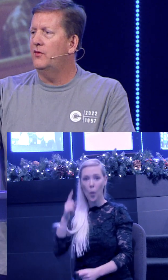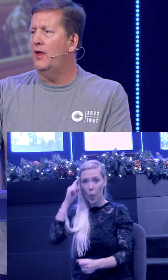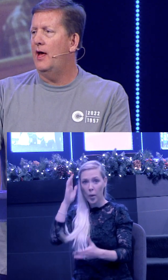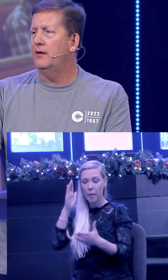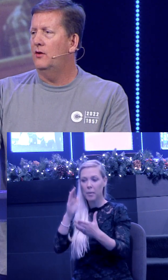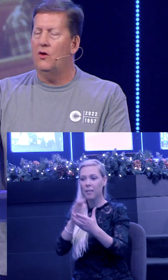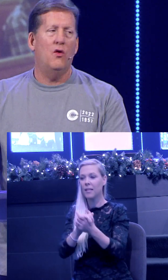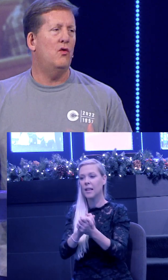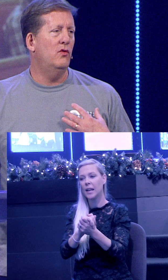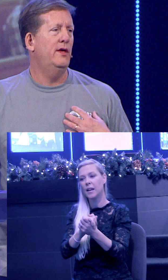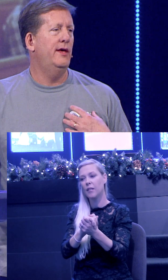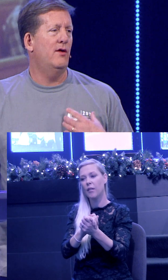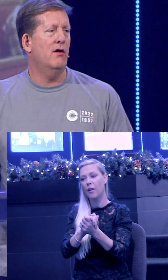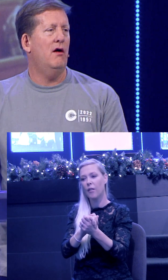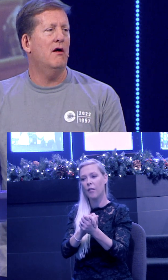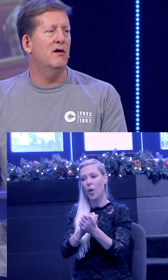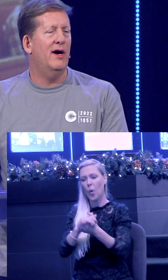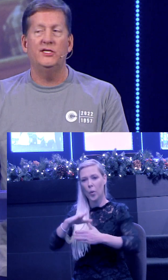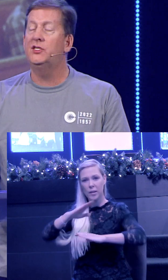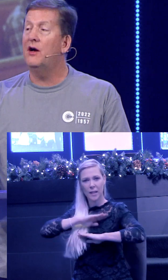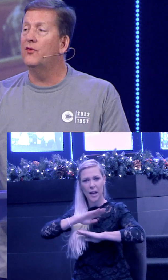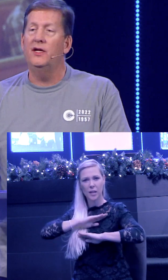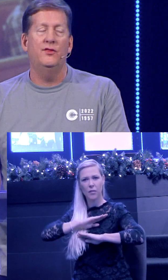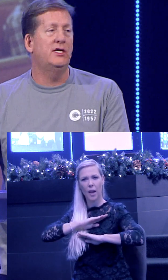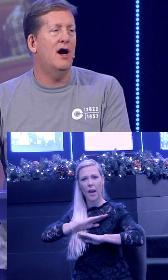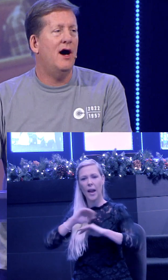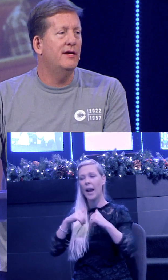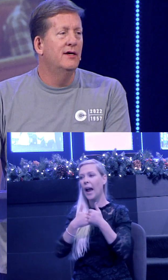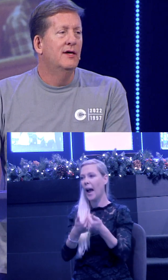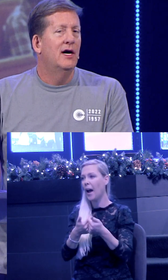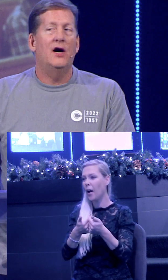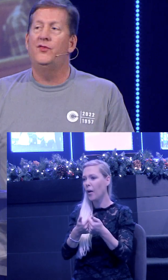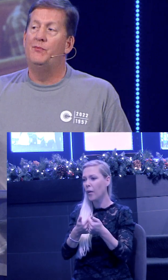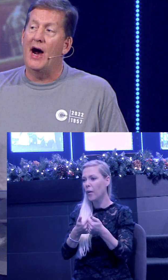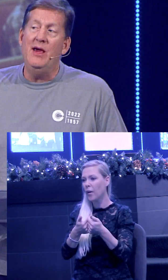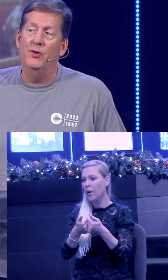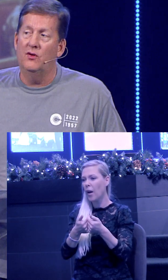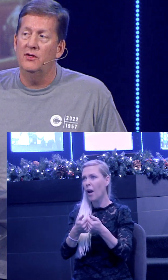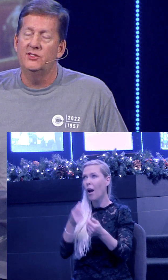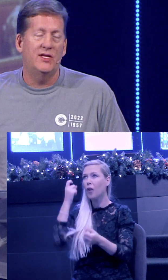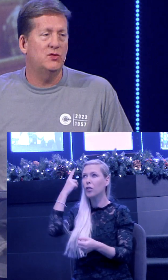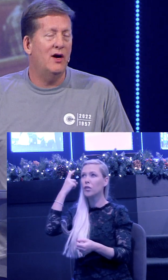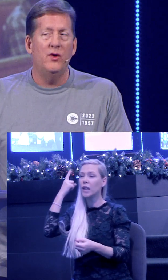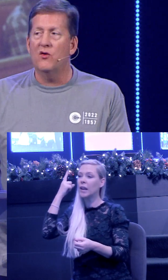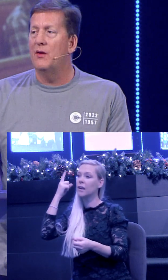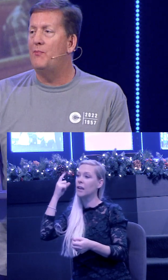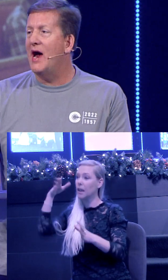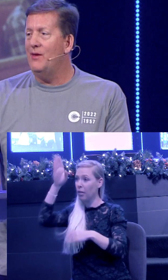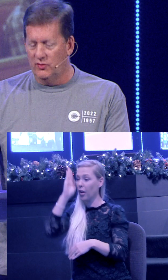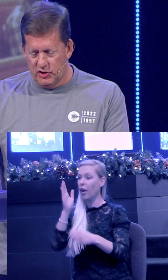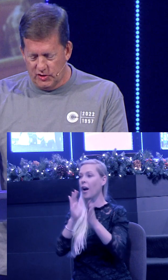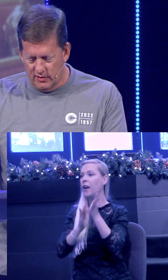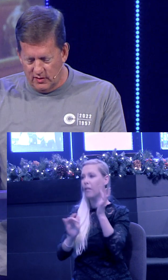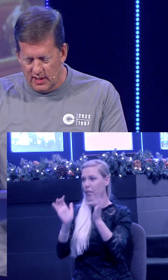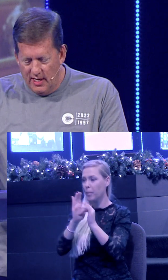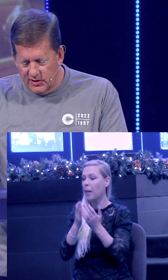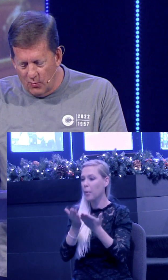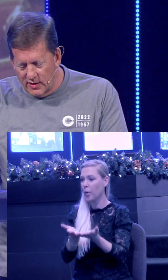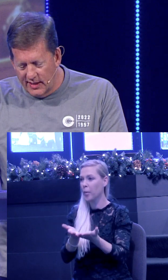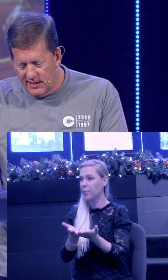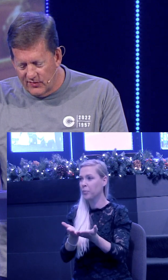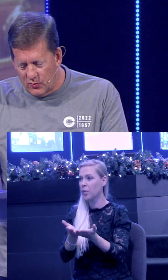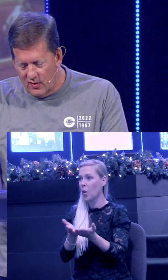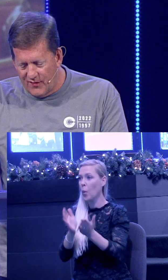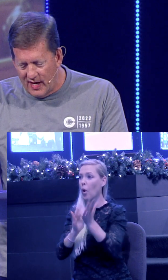we fill that hole in our heart by discovering the God of the Bible. And so that's why we are a Bible church.